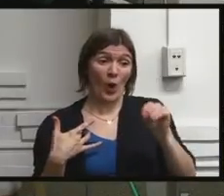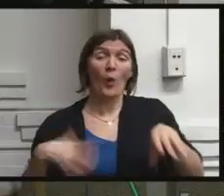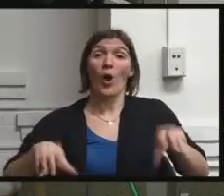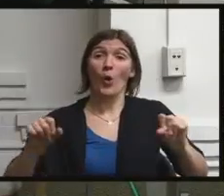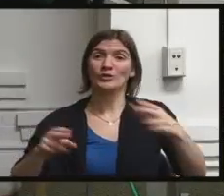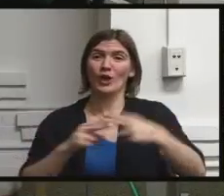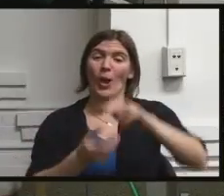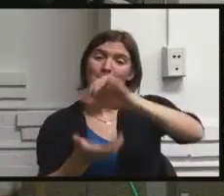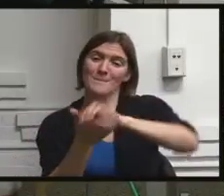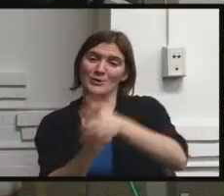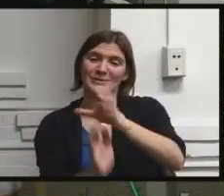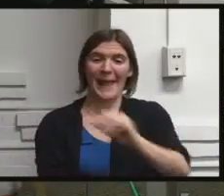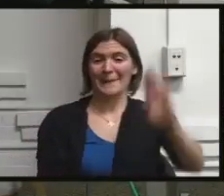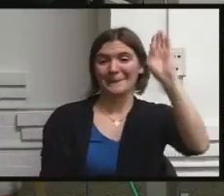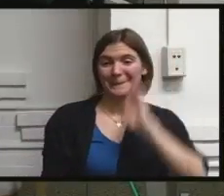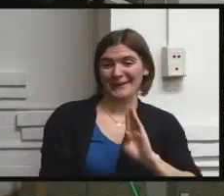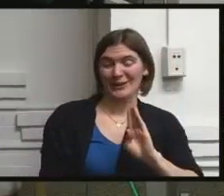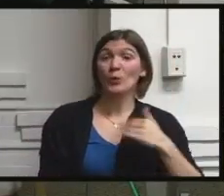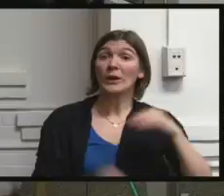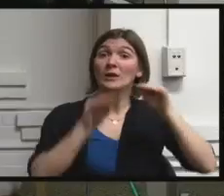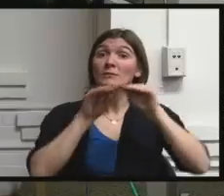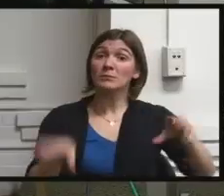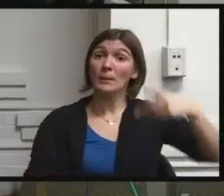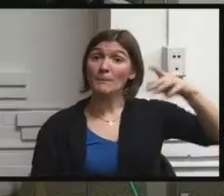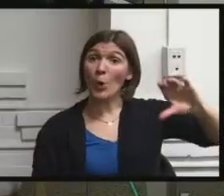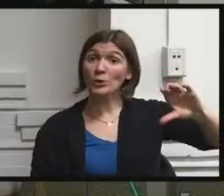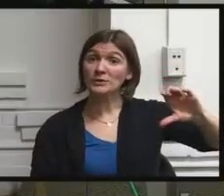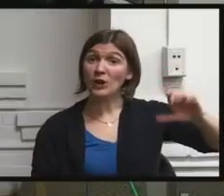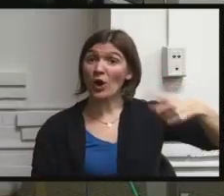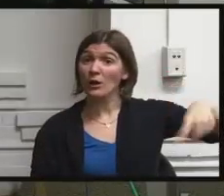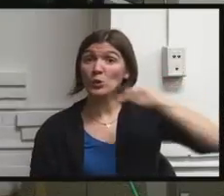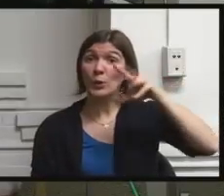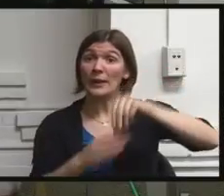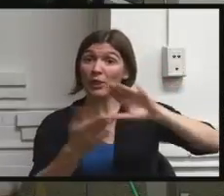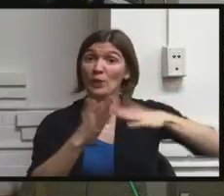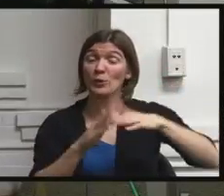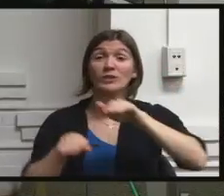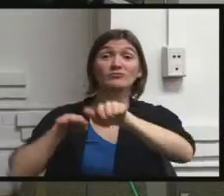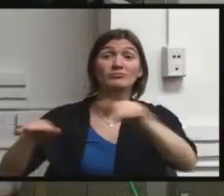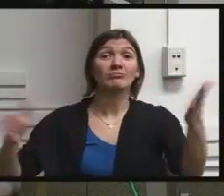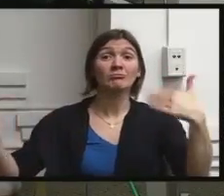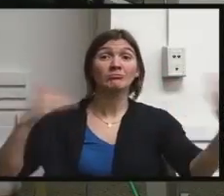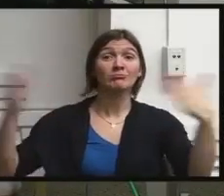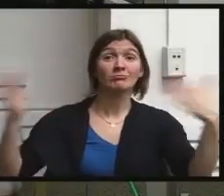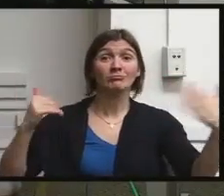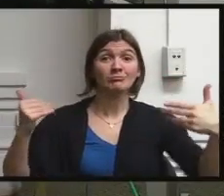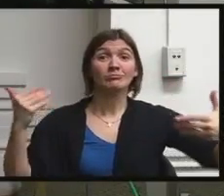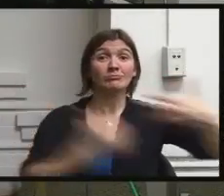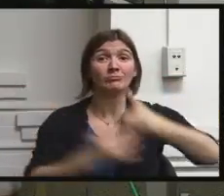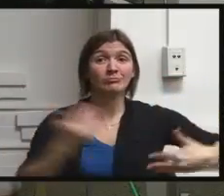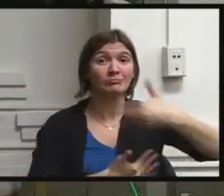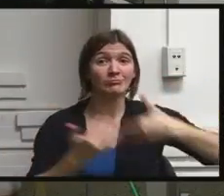restaurant where we sent out postcards to various members of our community. That was a